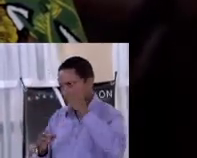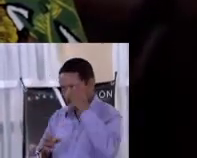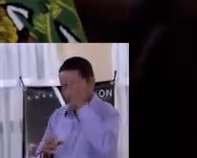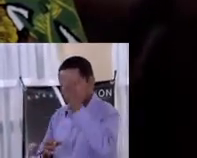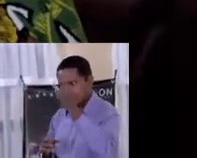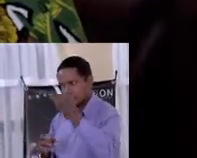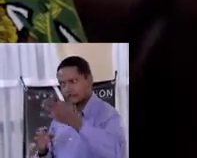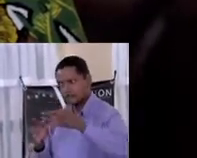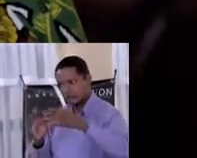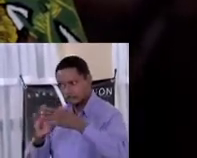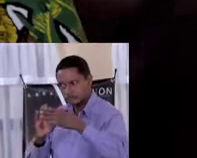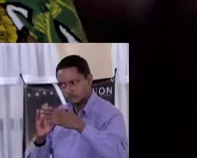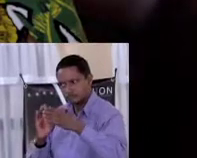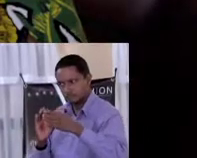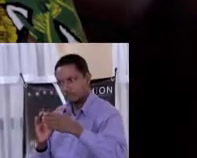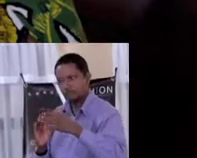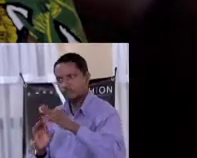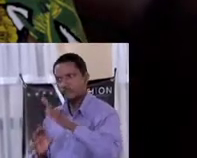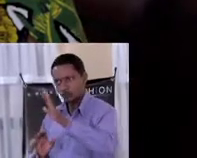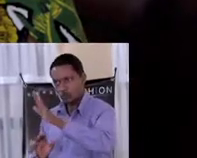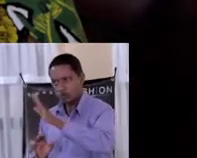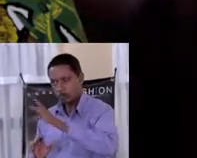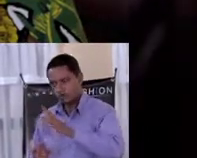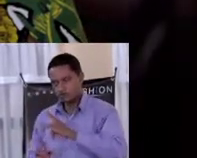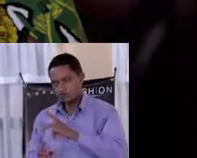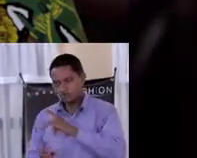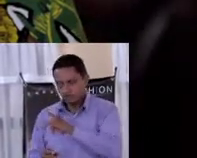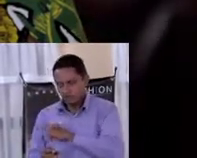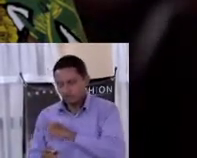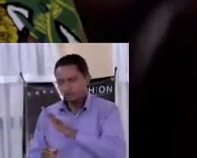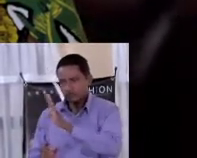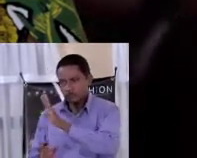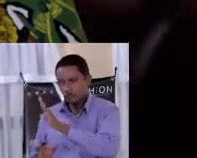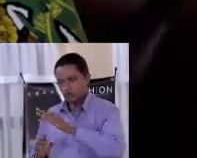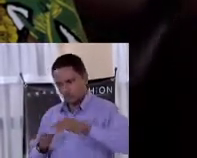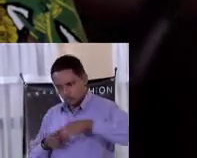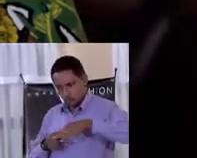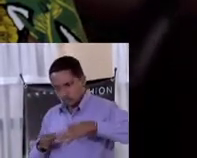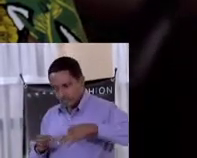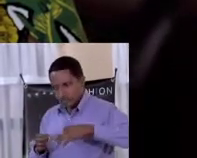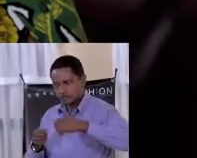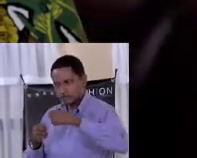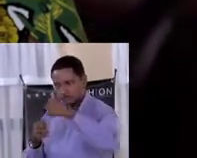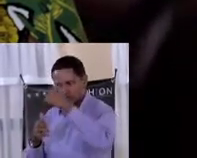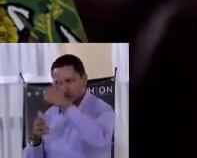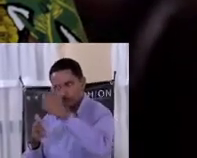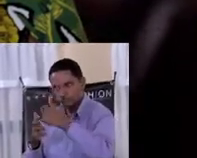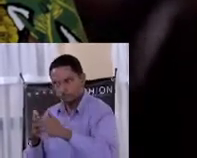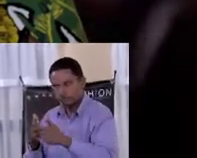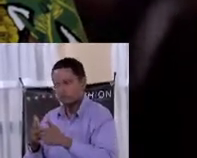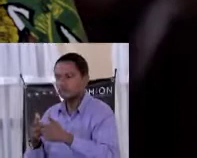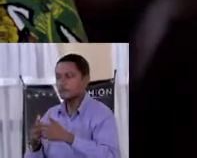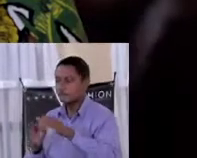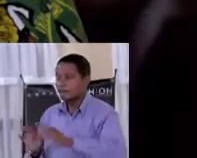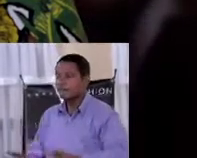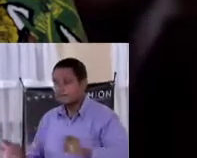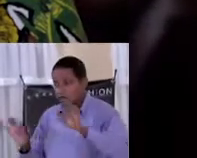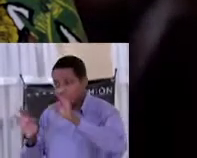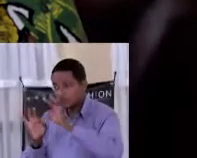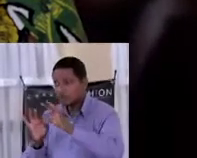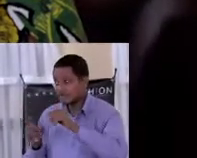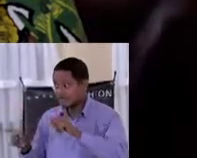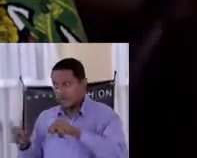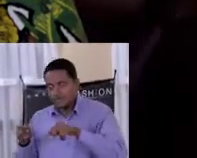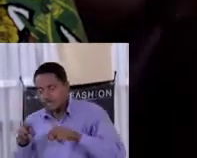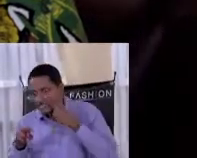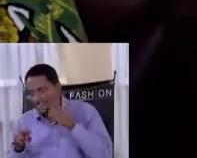aesthetic, your personal aesthetic or your brand aesthetic, is very, very important, because once they are attracted to the booth, they